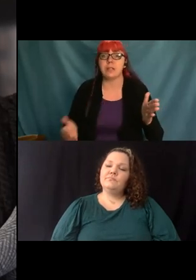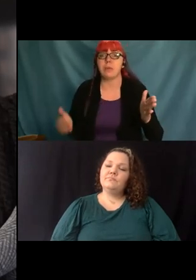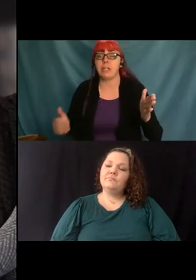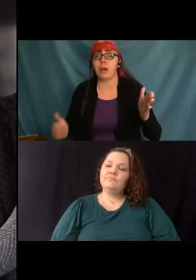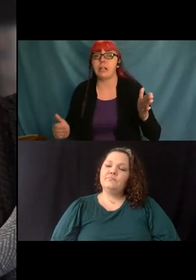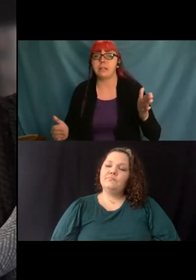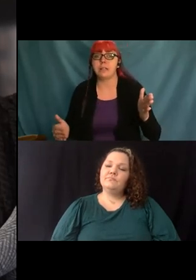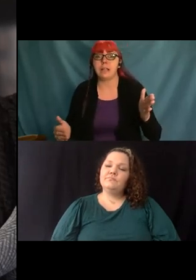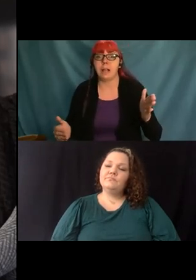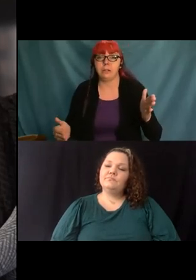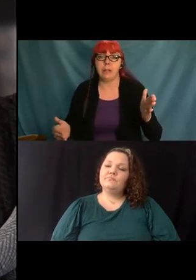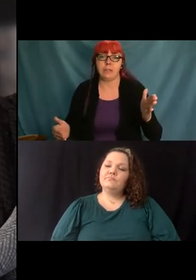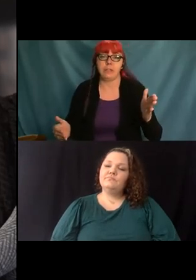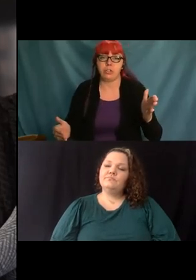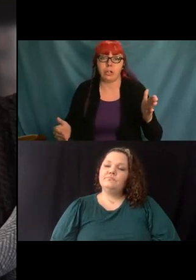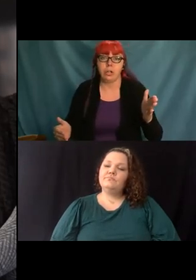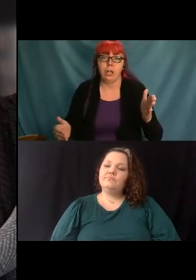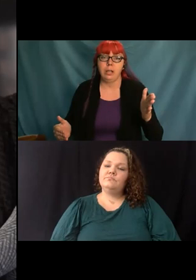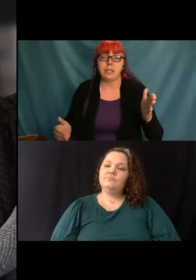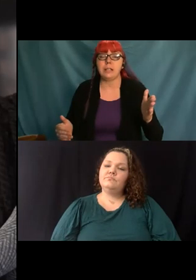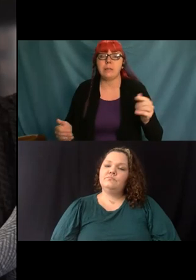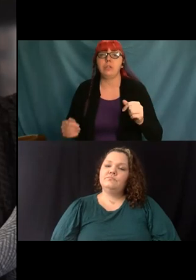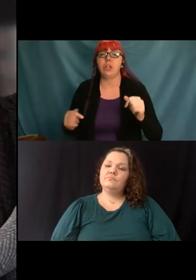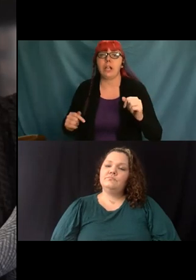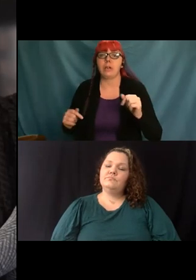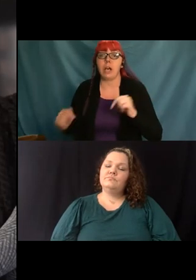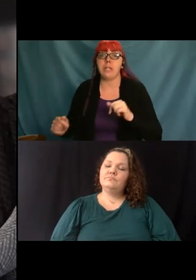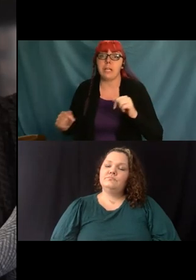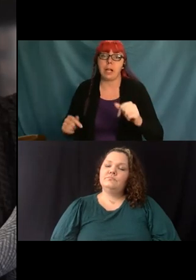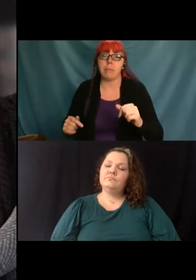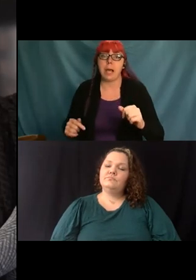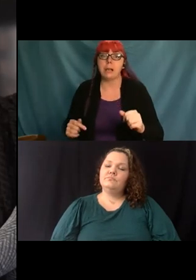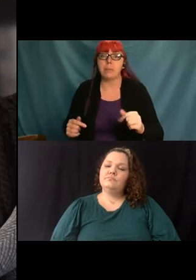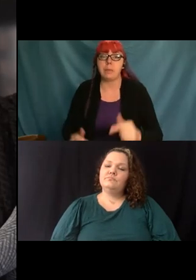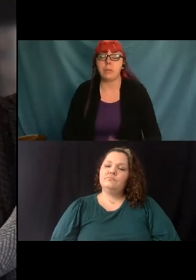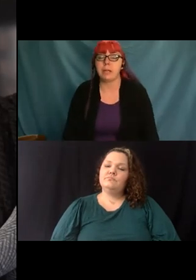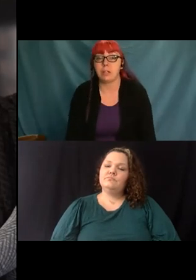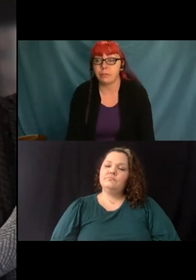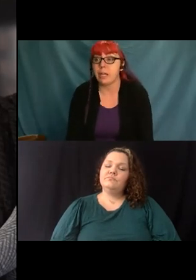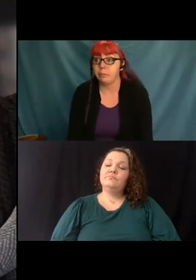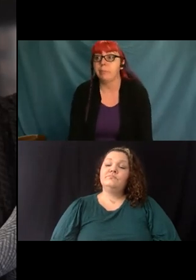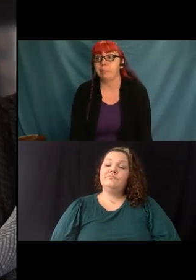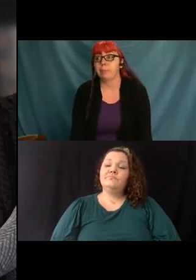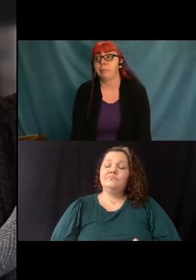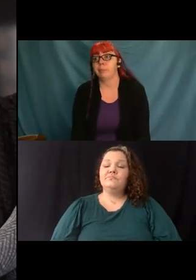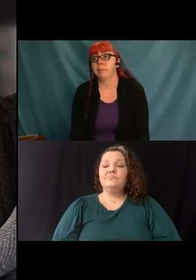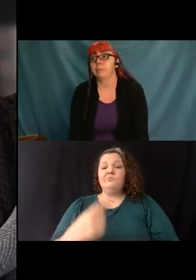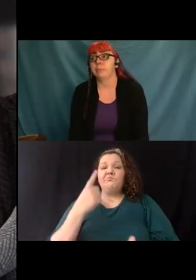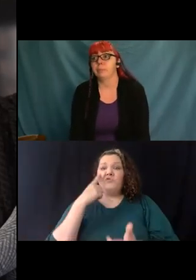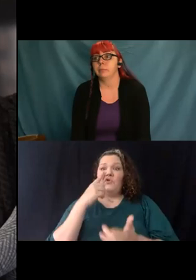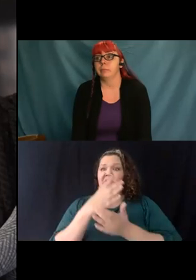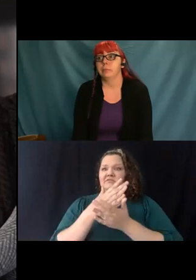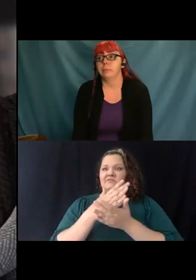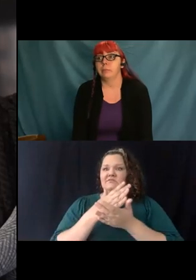features and someone in your audience is saying, I don't have that feature, telling them to log out, update, and come back may be the way to solve that.